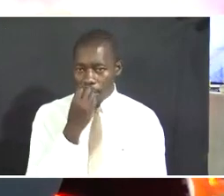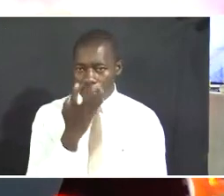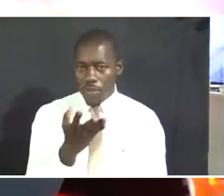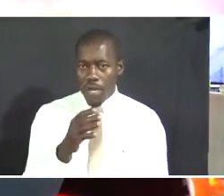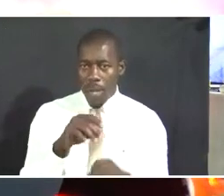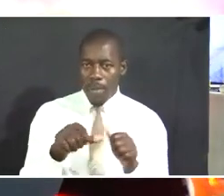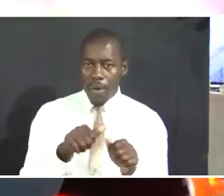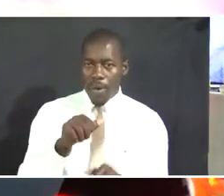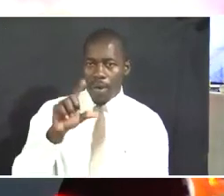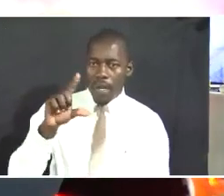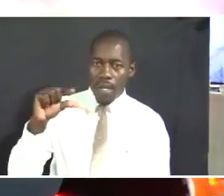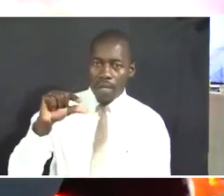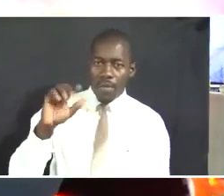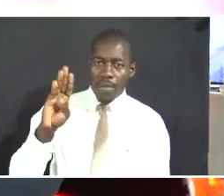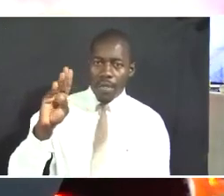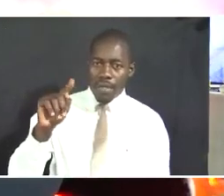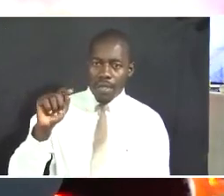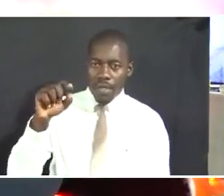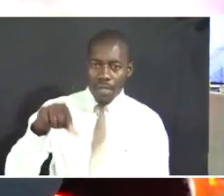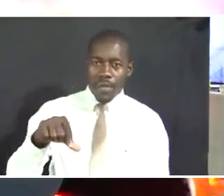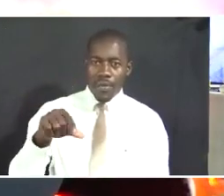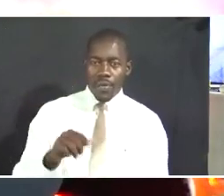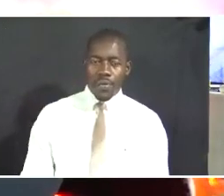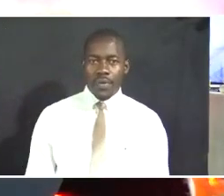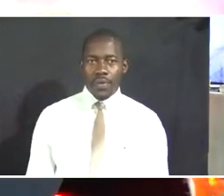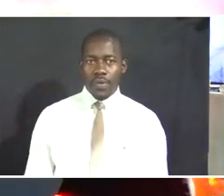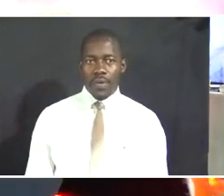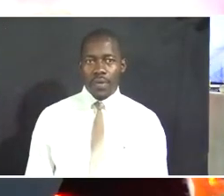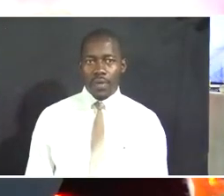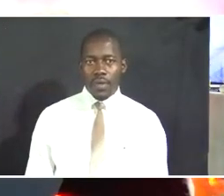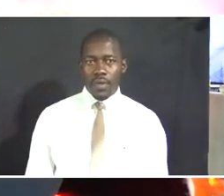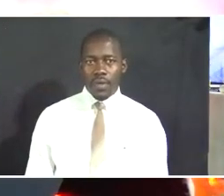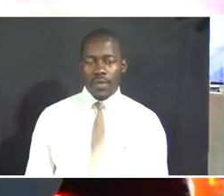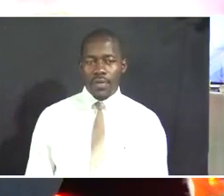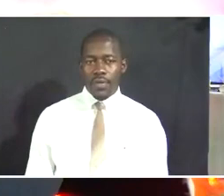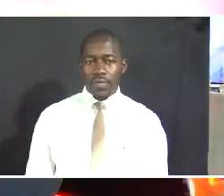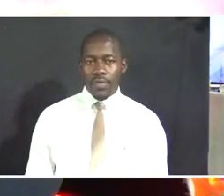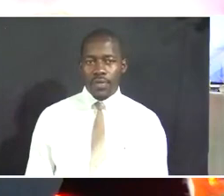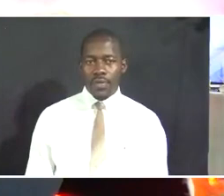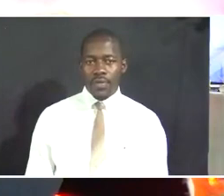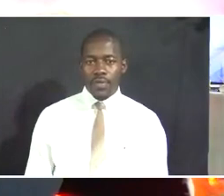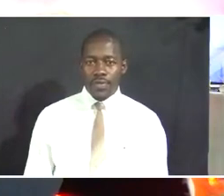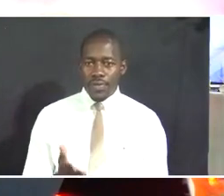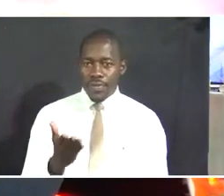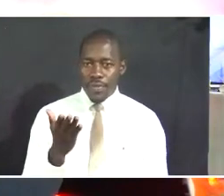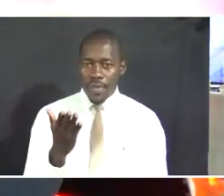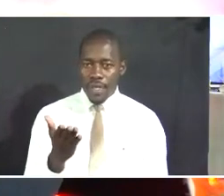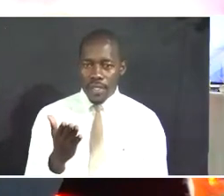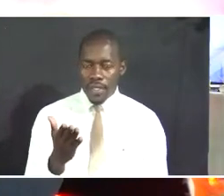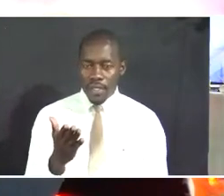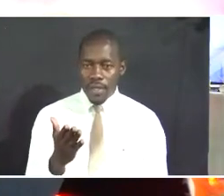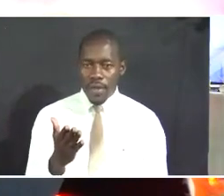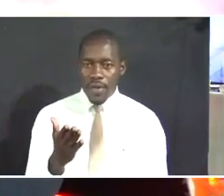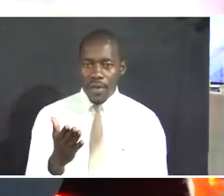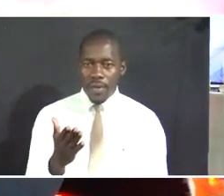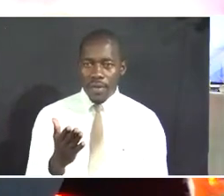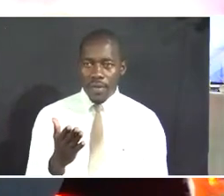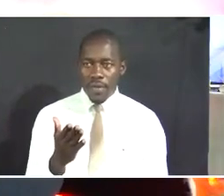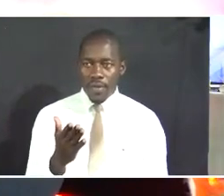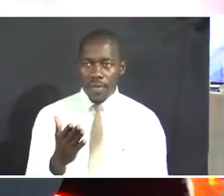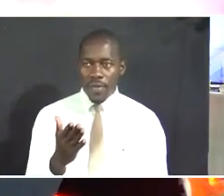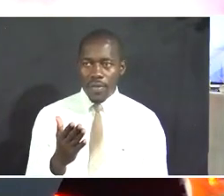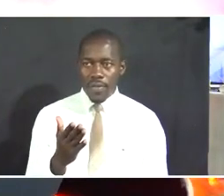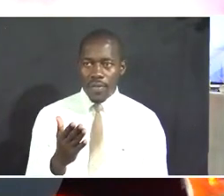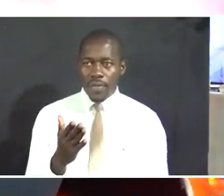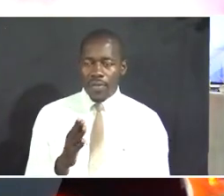LGBTQ matter, that teacher who is an Adventist is supposed to filter what is supposed to be given